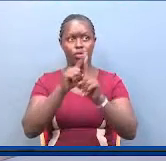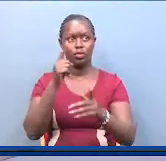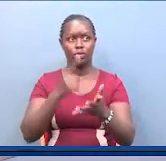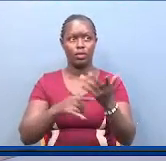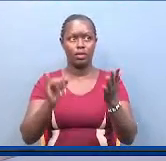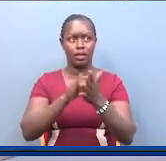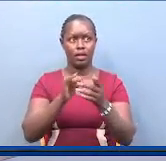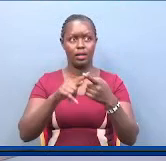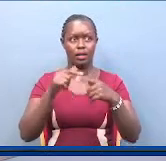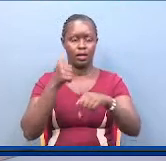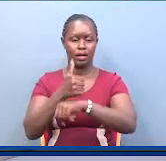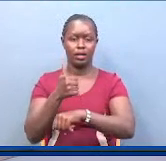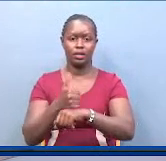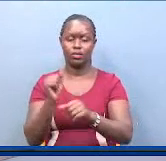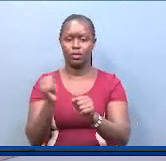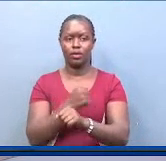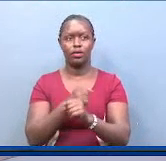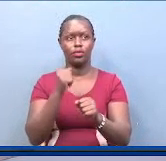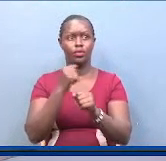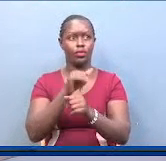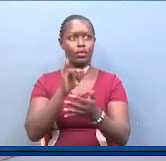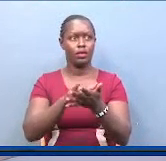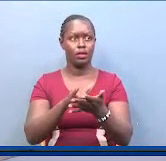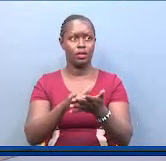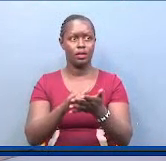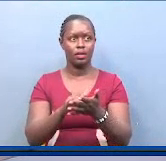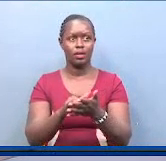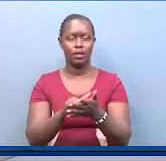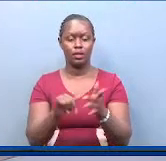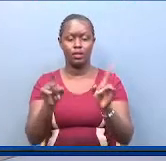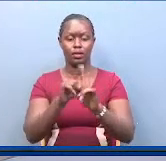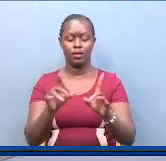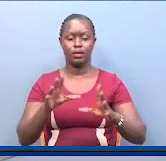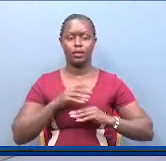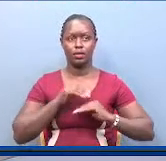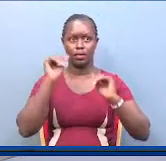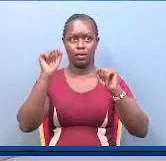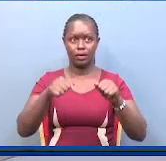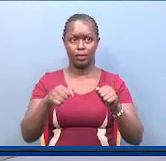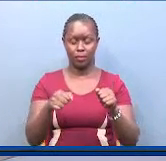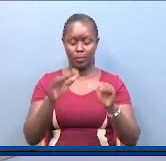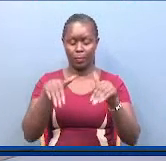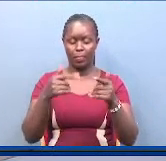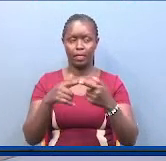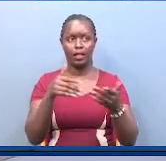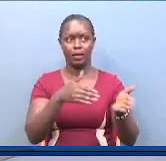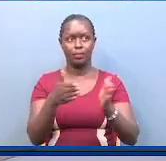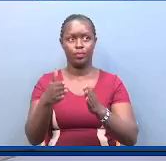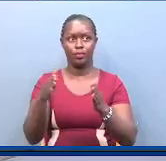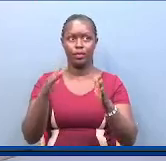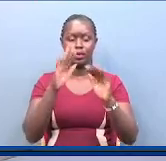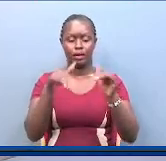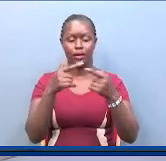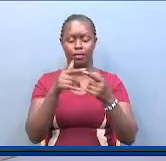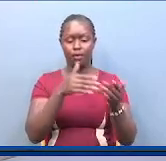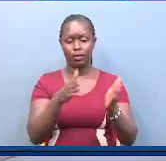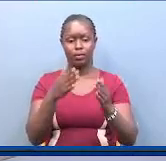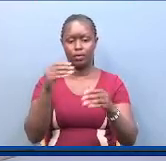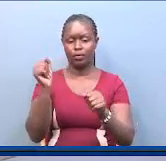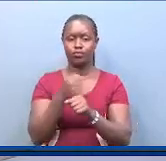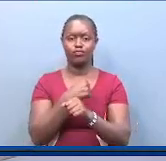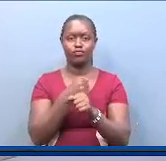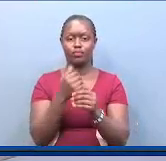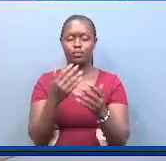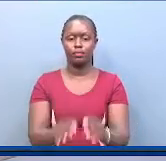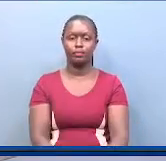that an insult? No, you can't do that. That's not. I can't take that. Julia, I'll give you a chance. Let him finish his line of thought. No, you can't do that.